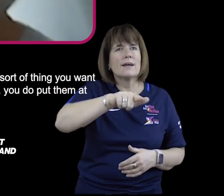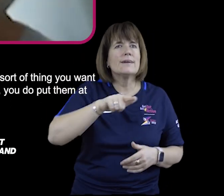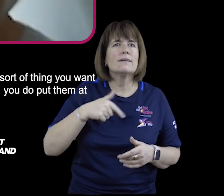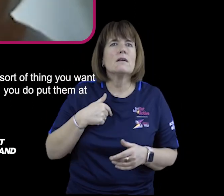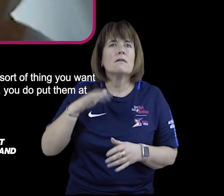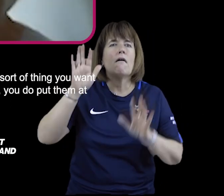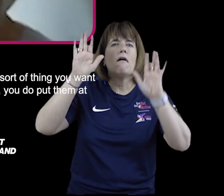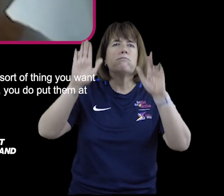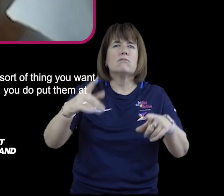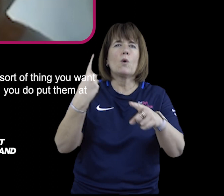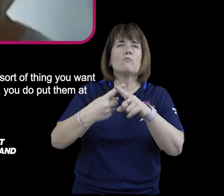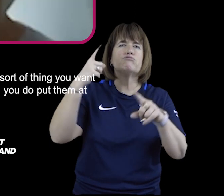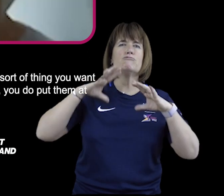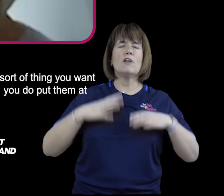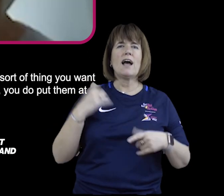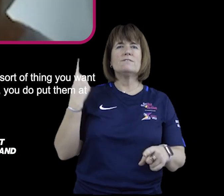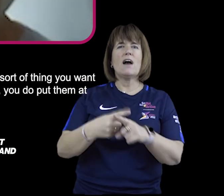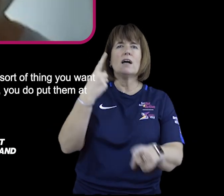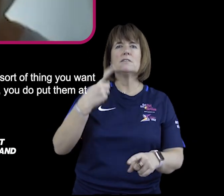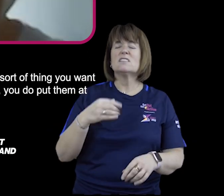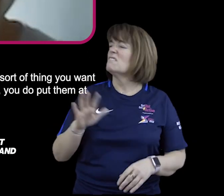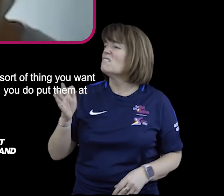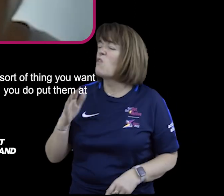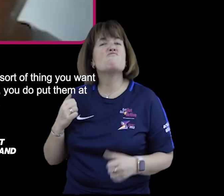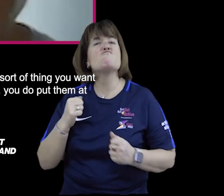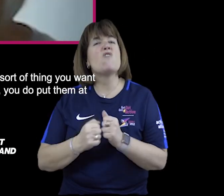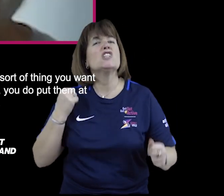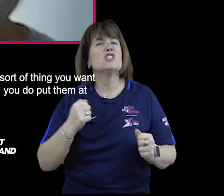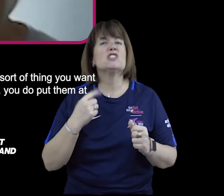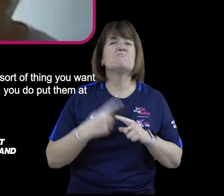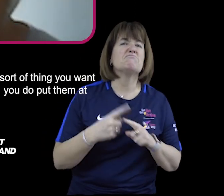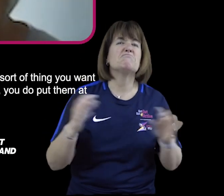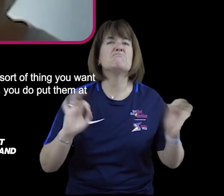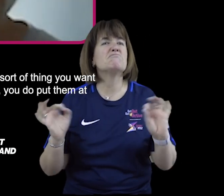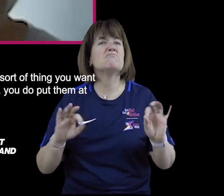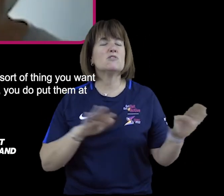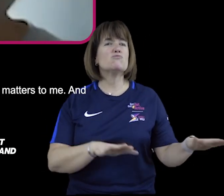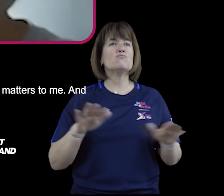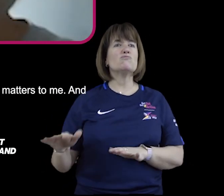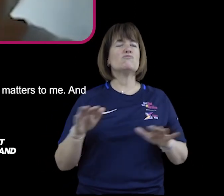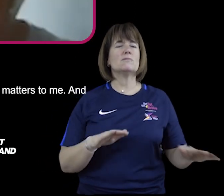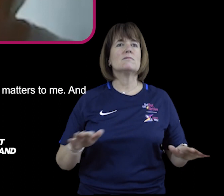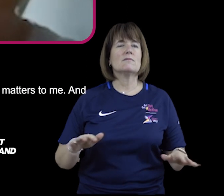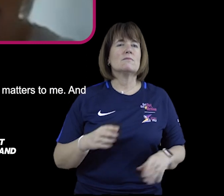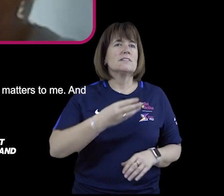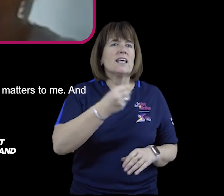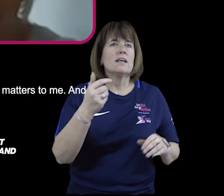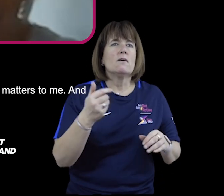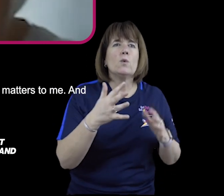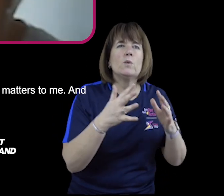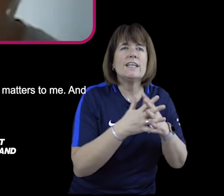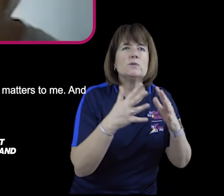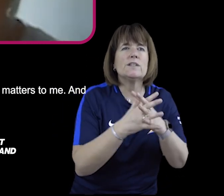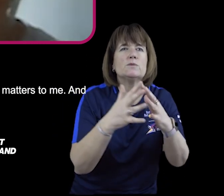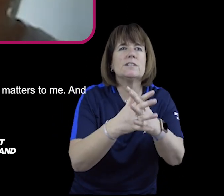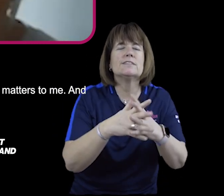ease. Luckily, I do manage to put them at ease, and there's no rush in anything they do. They can take weeks to get it right.